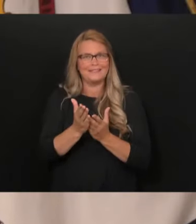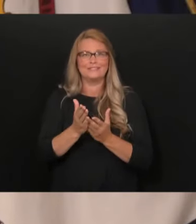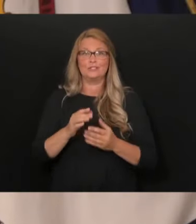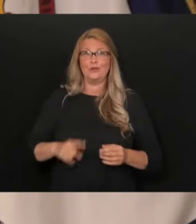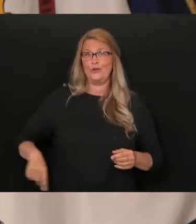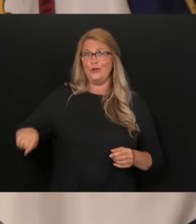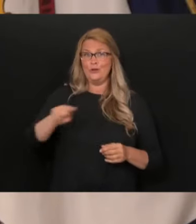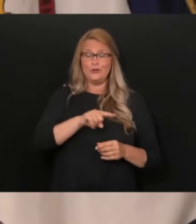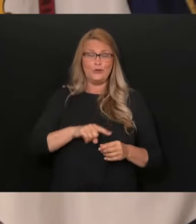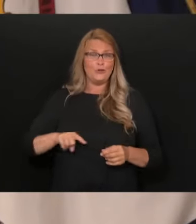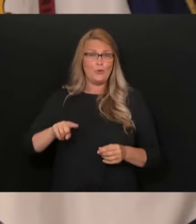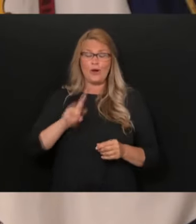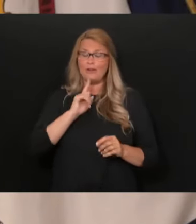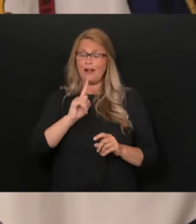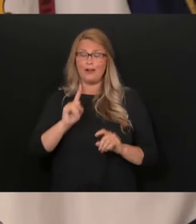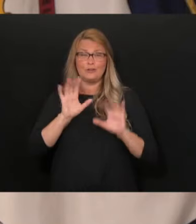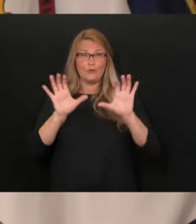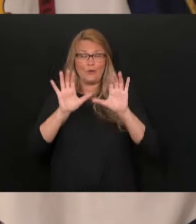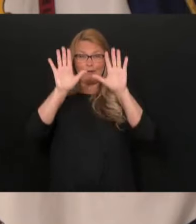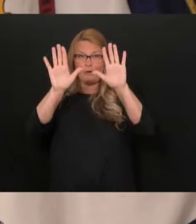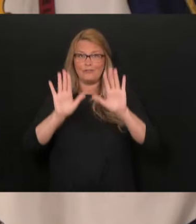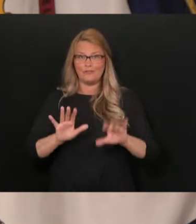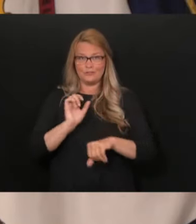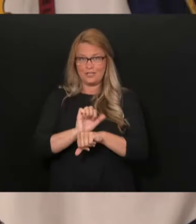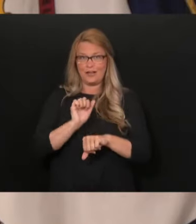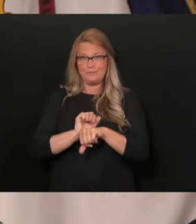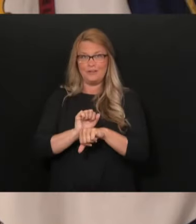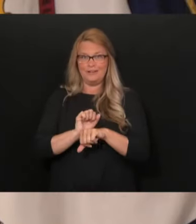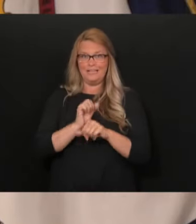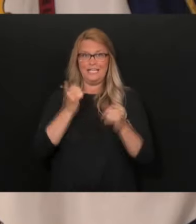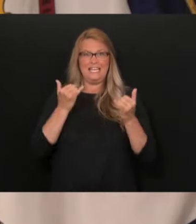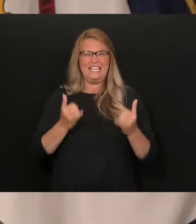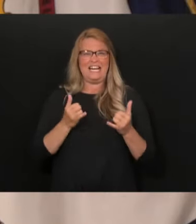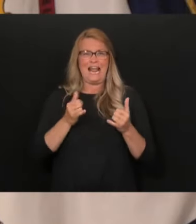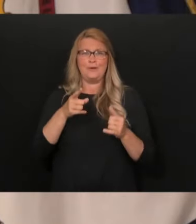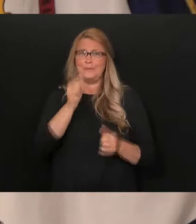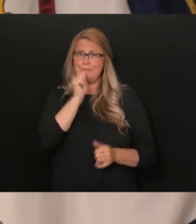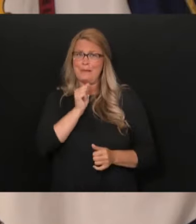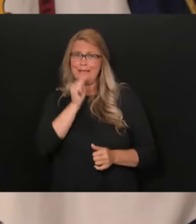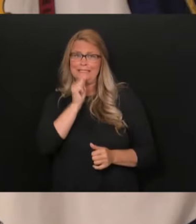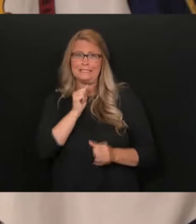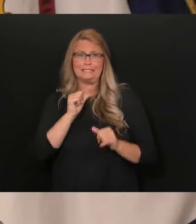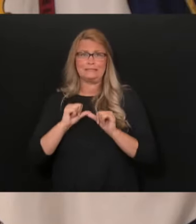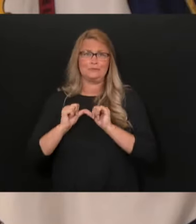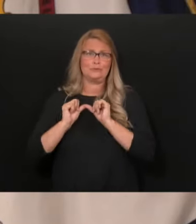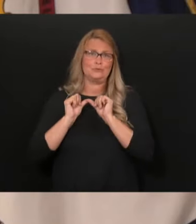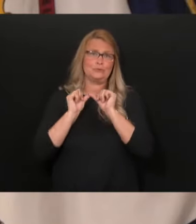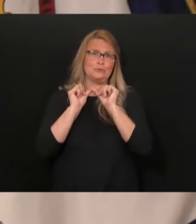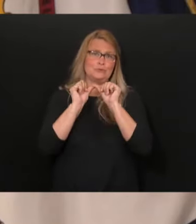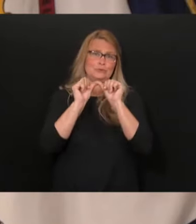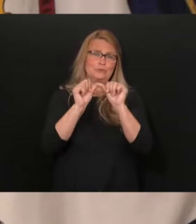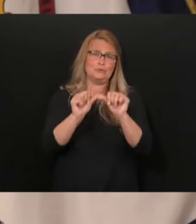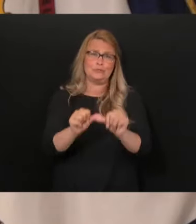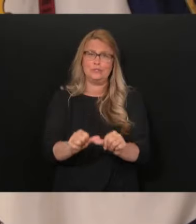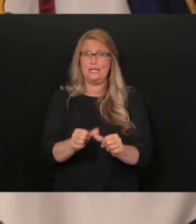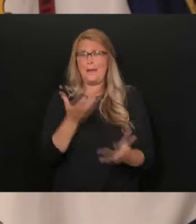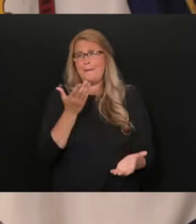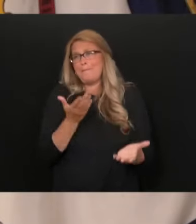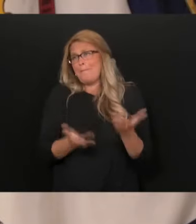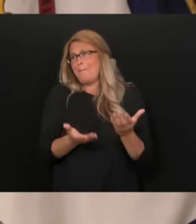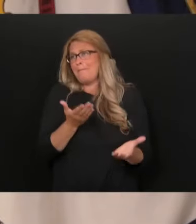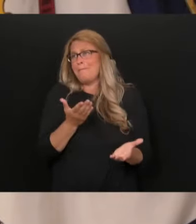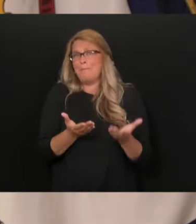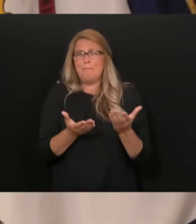it. And this thing, all you're going to have to do is put up with this nonsense and everything and all this tough stuff for